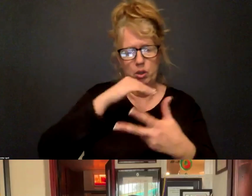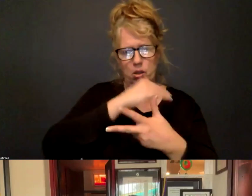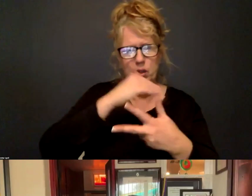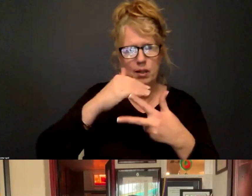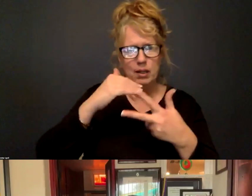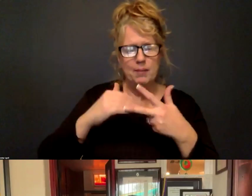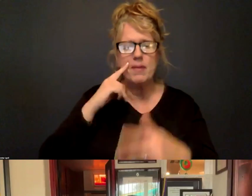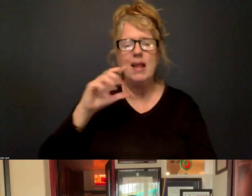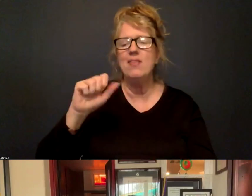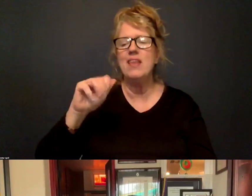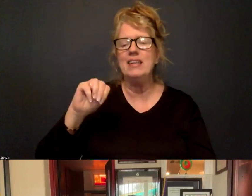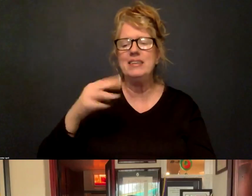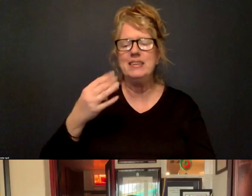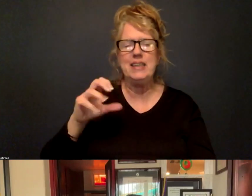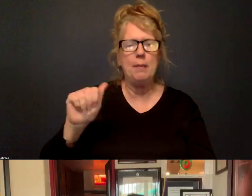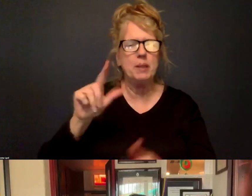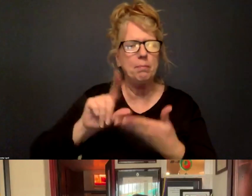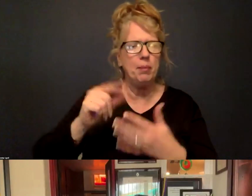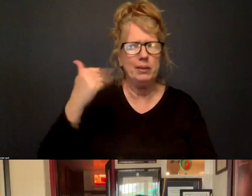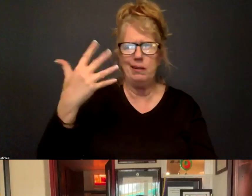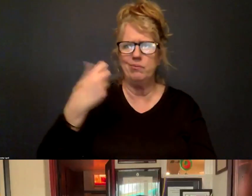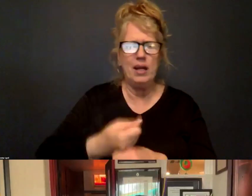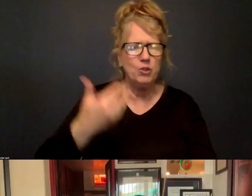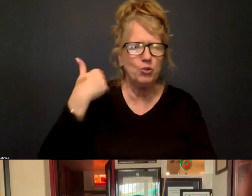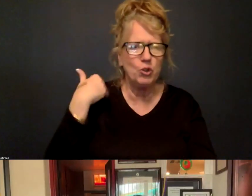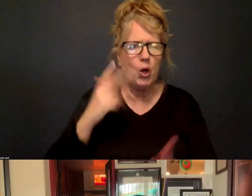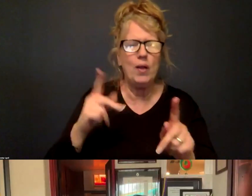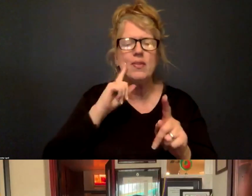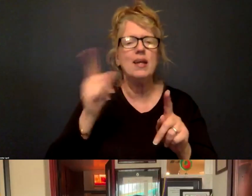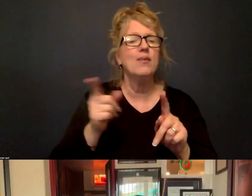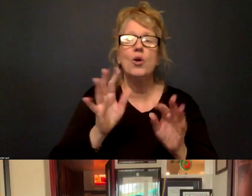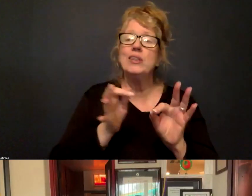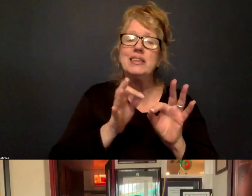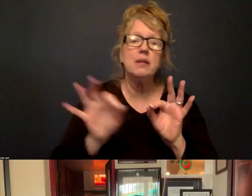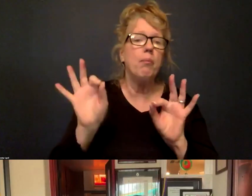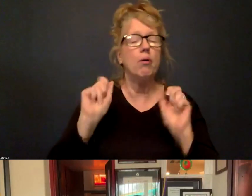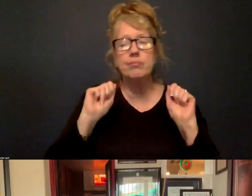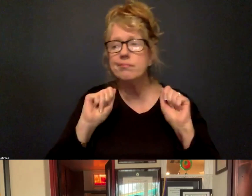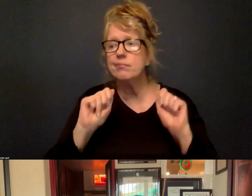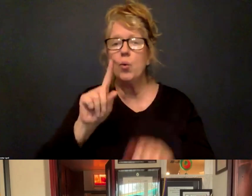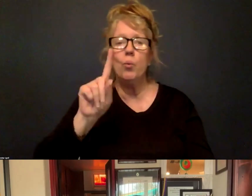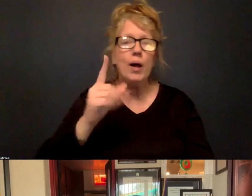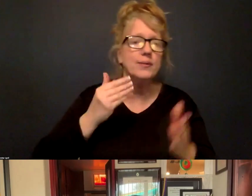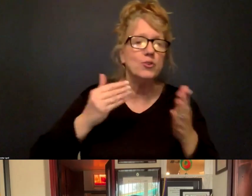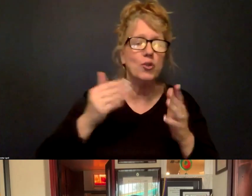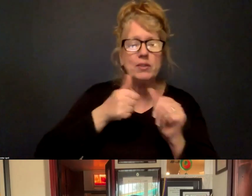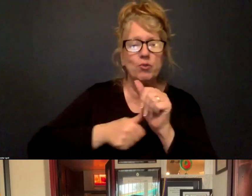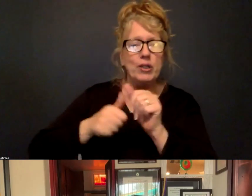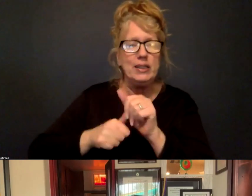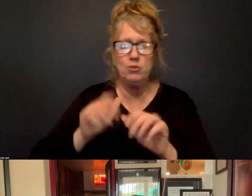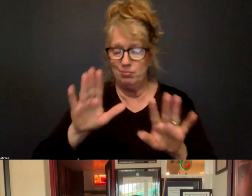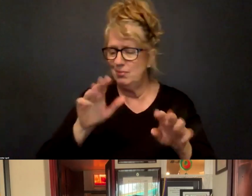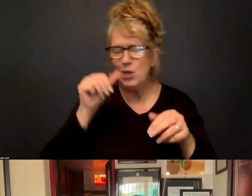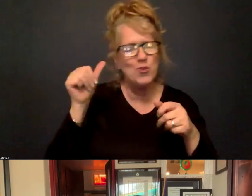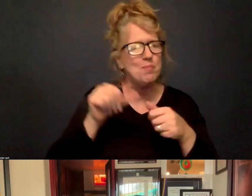SAMHSA published about 5 years ago, is that they would think that there is simplicity in this and that you only need one service type for each. Let's